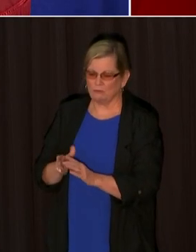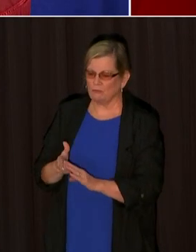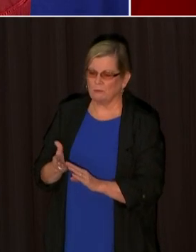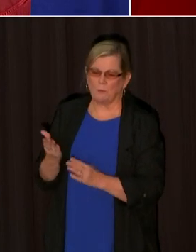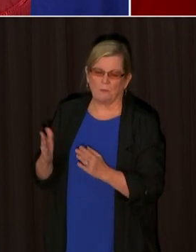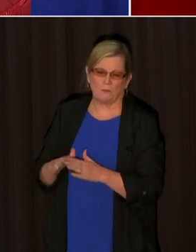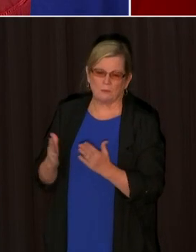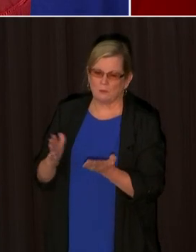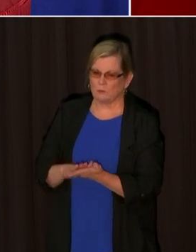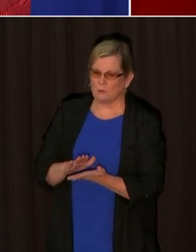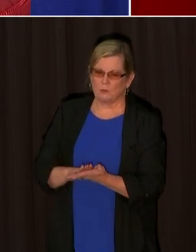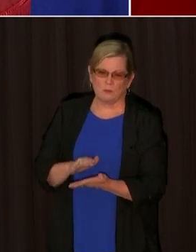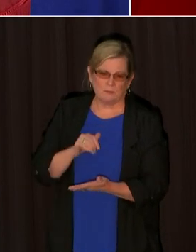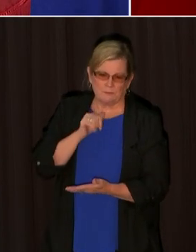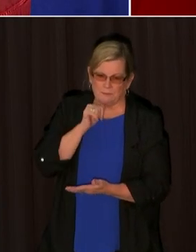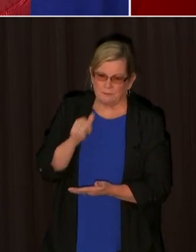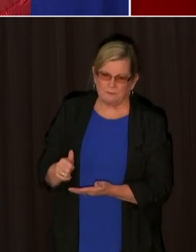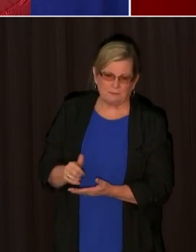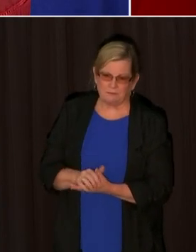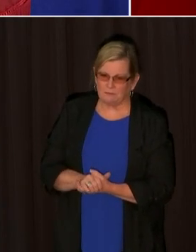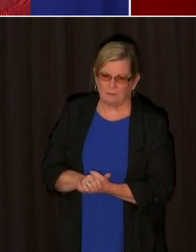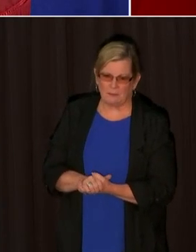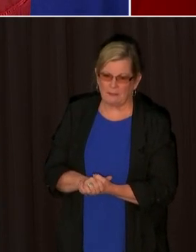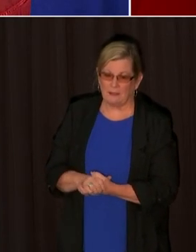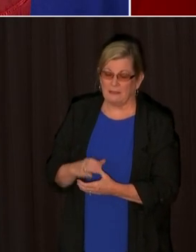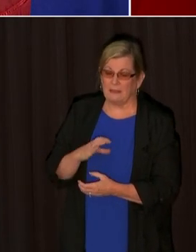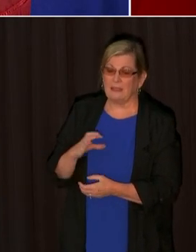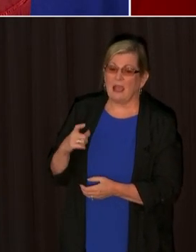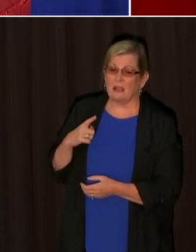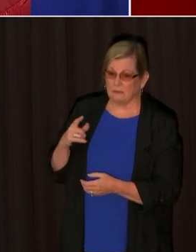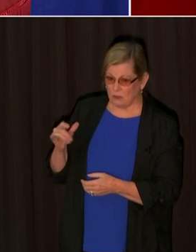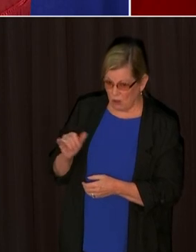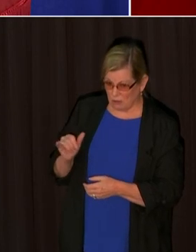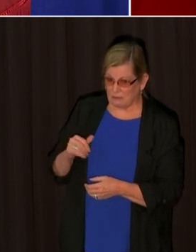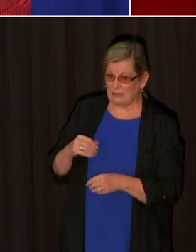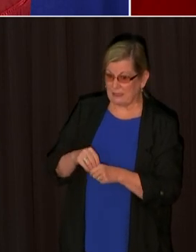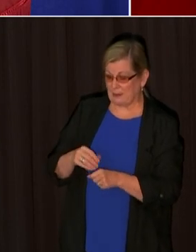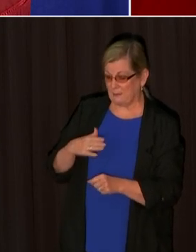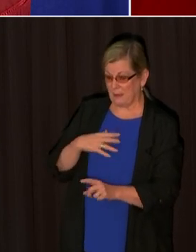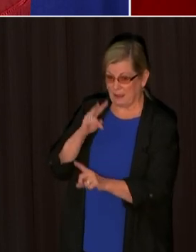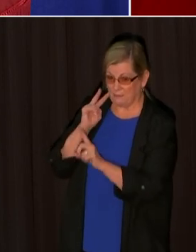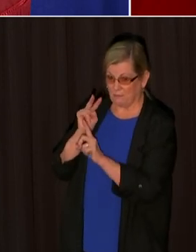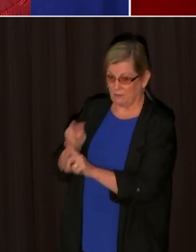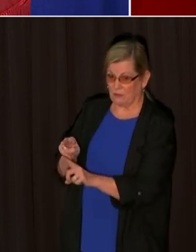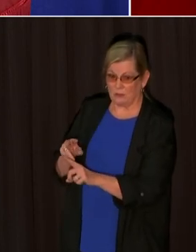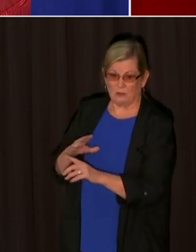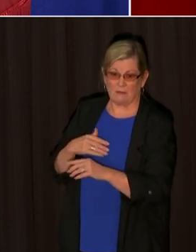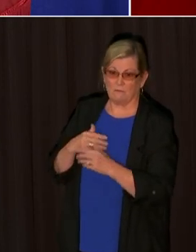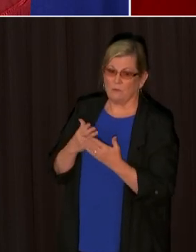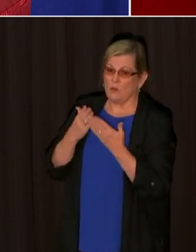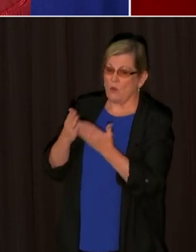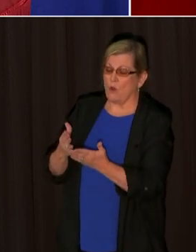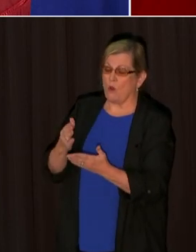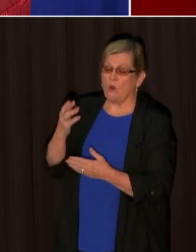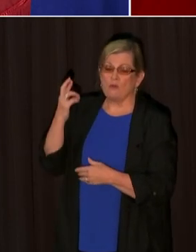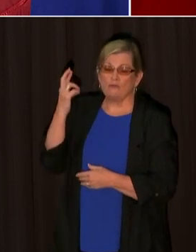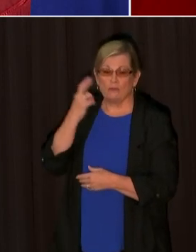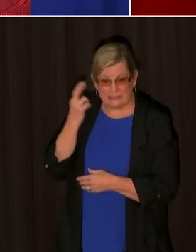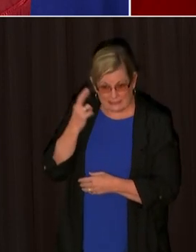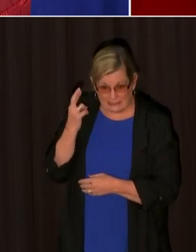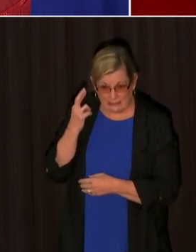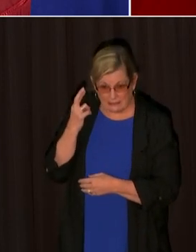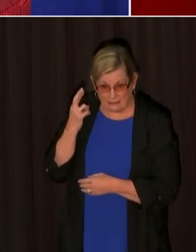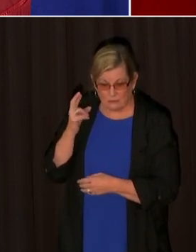And the council also, in my view, has provided no justification for doing